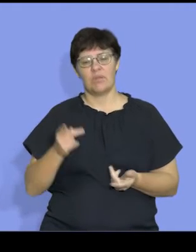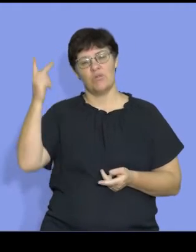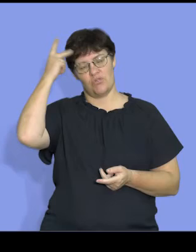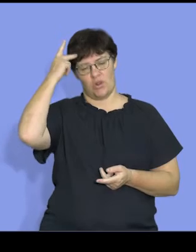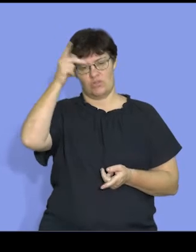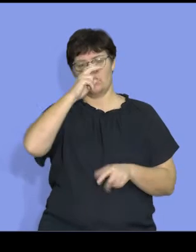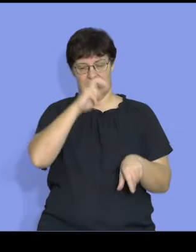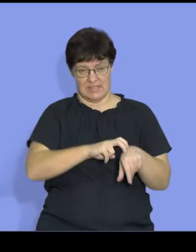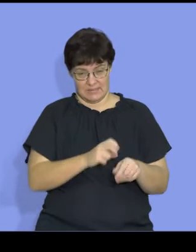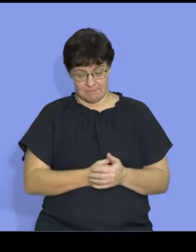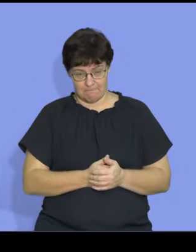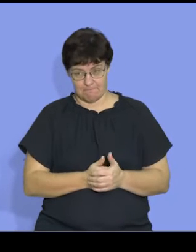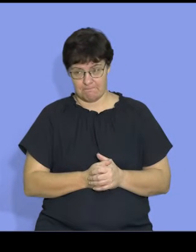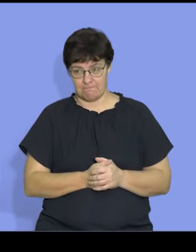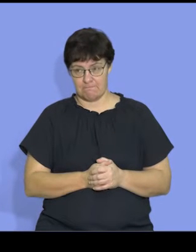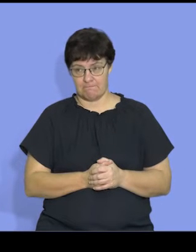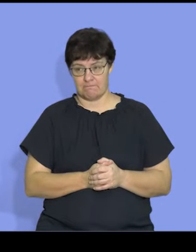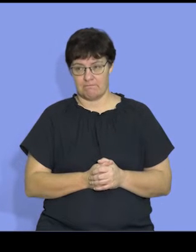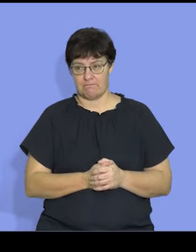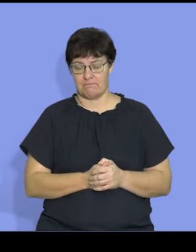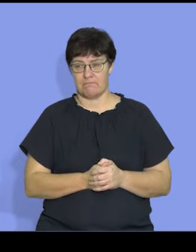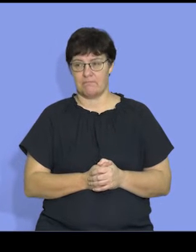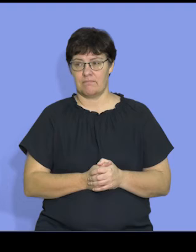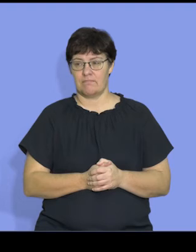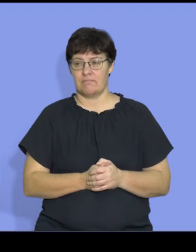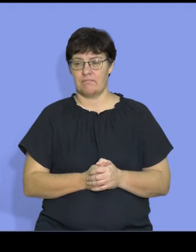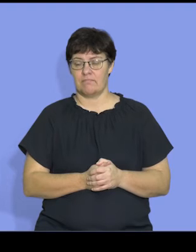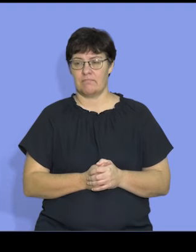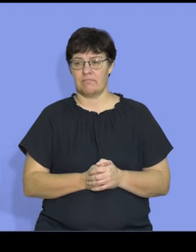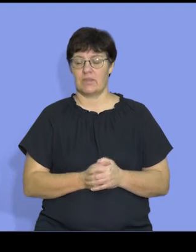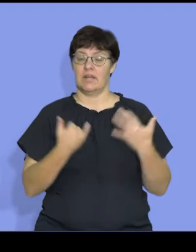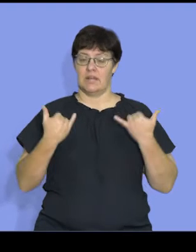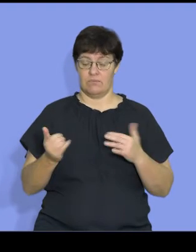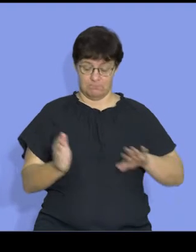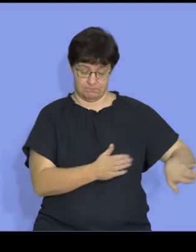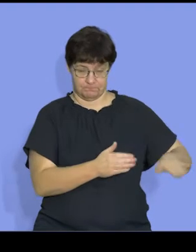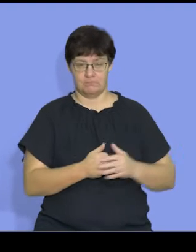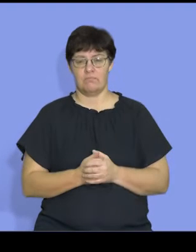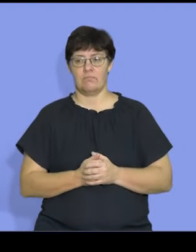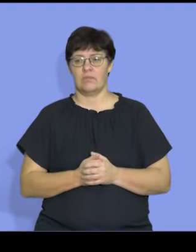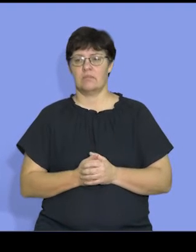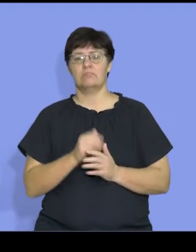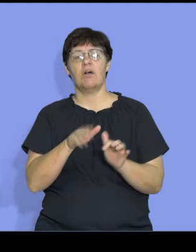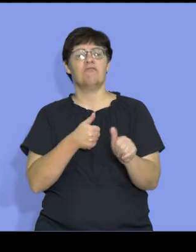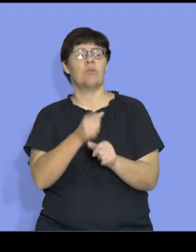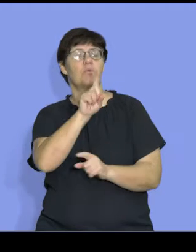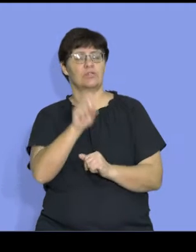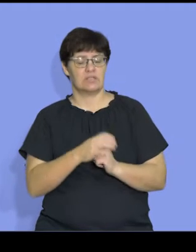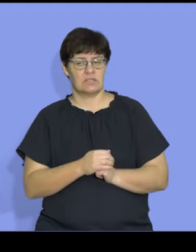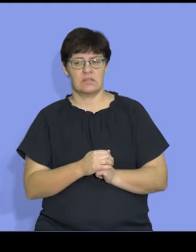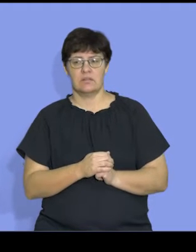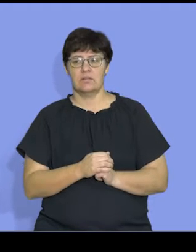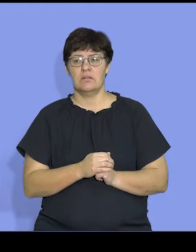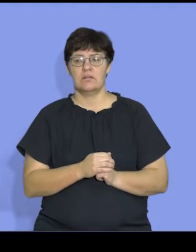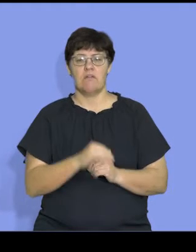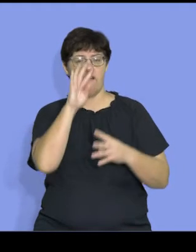that we needed to be reminded of, right? Okay, then the follow-up question says, write down the